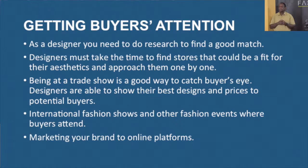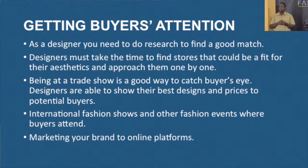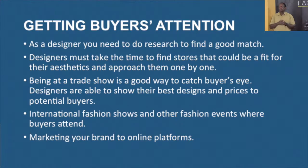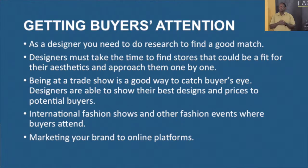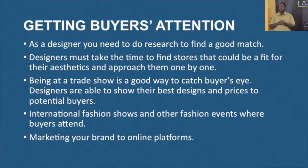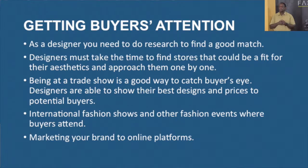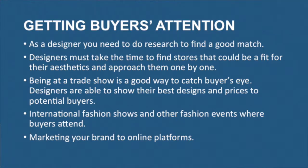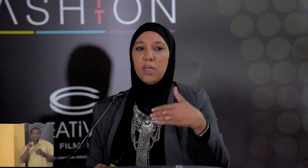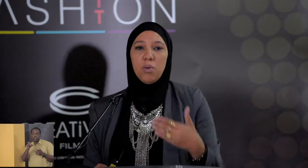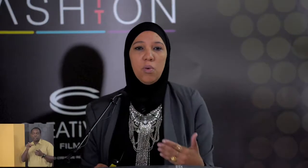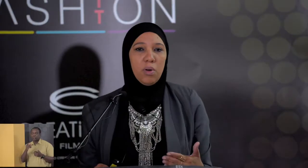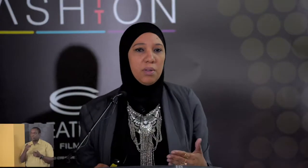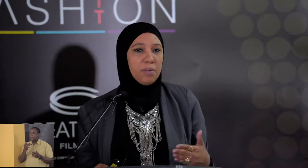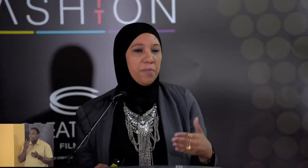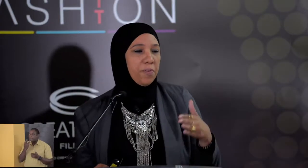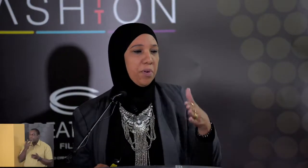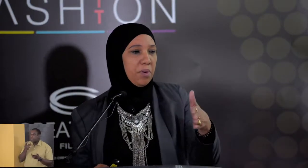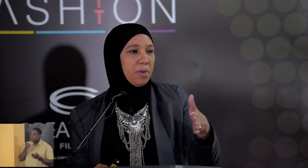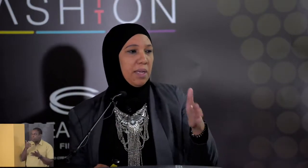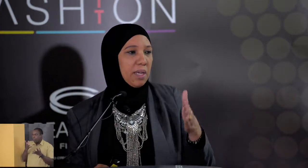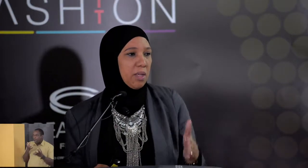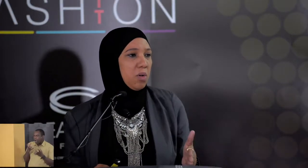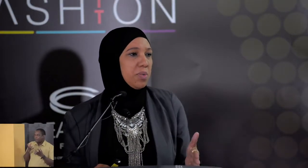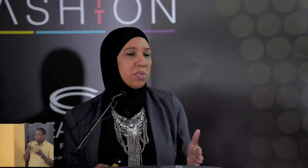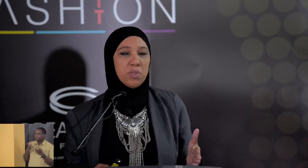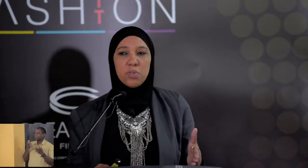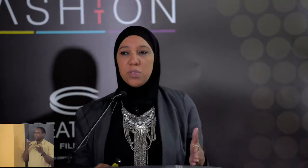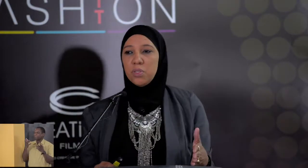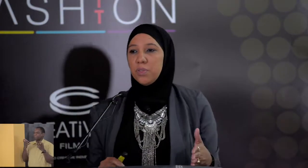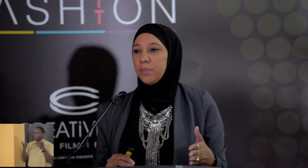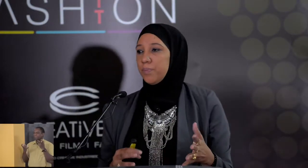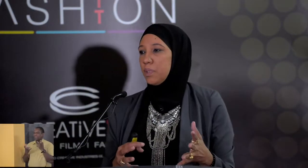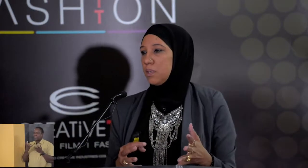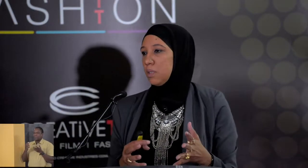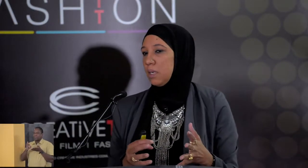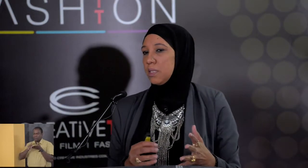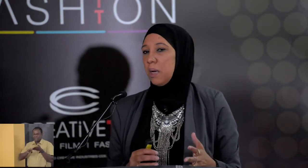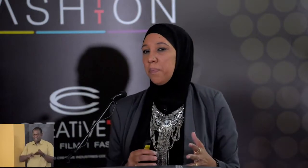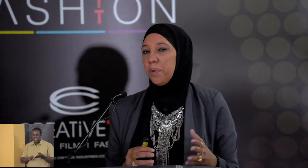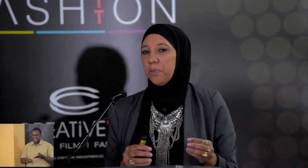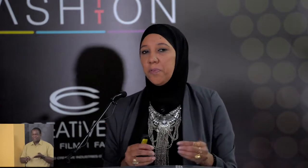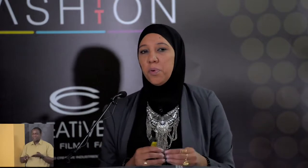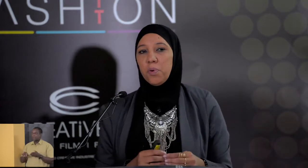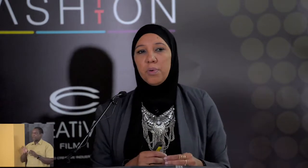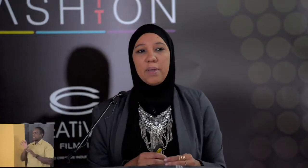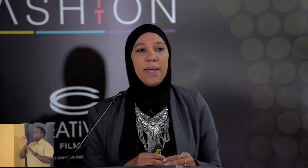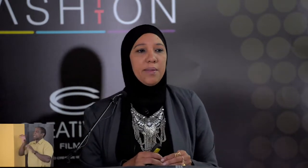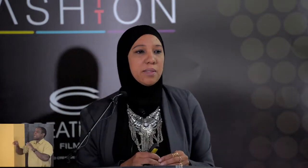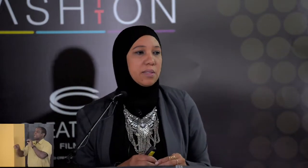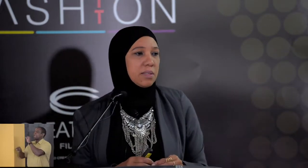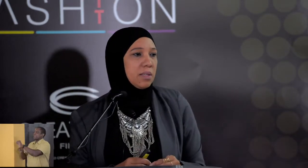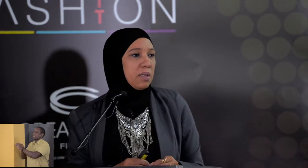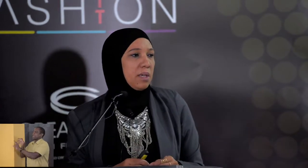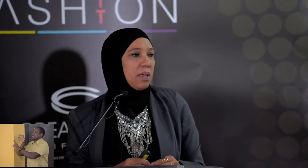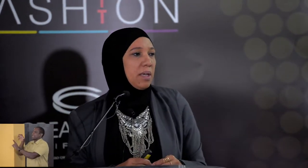And again, later on and I can always use the example for